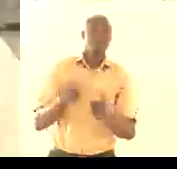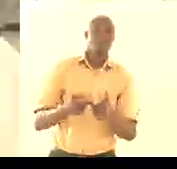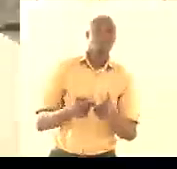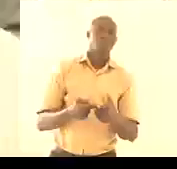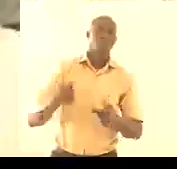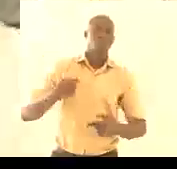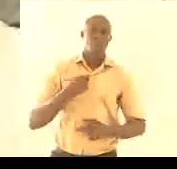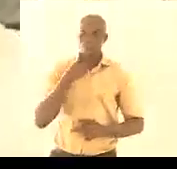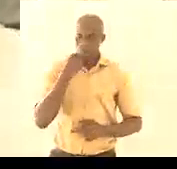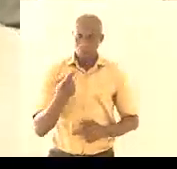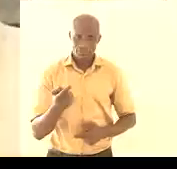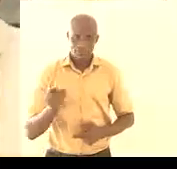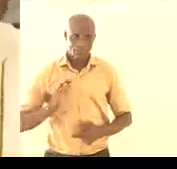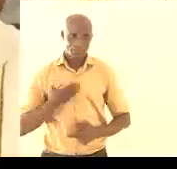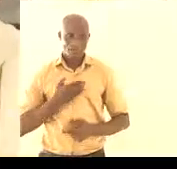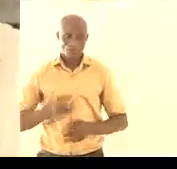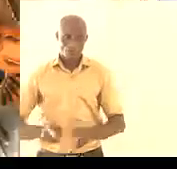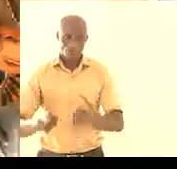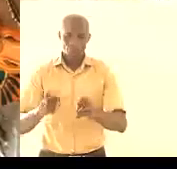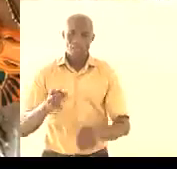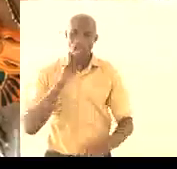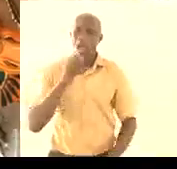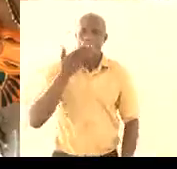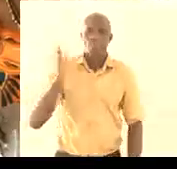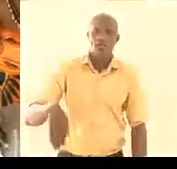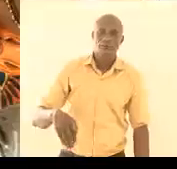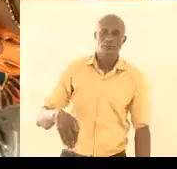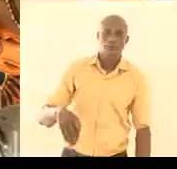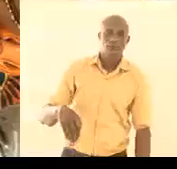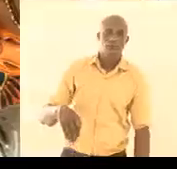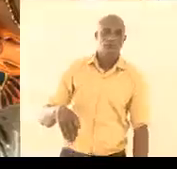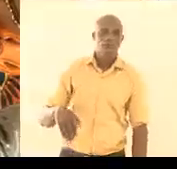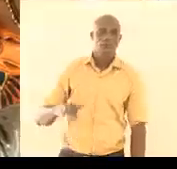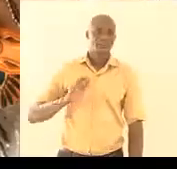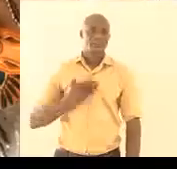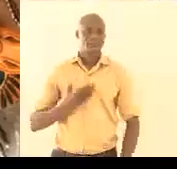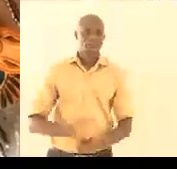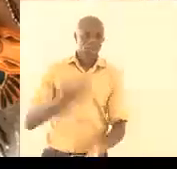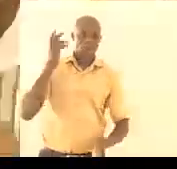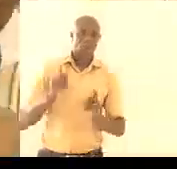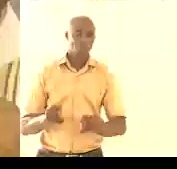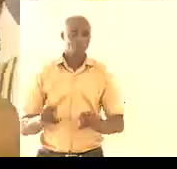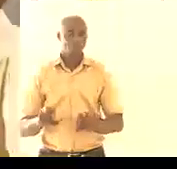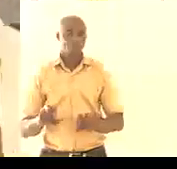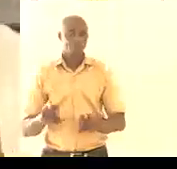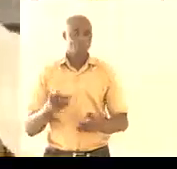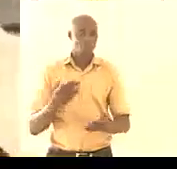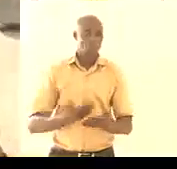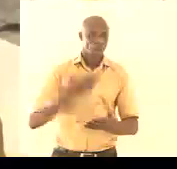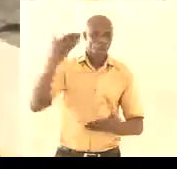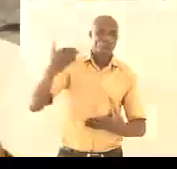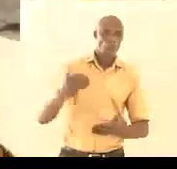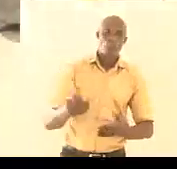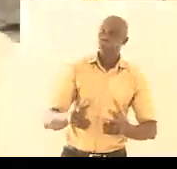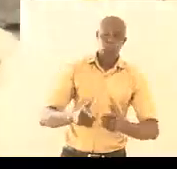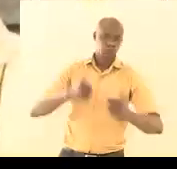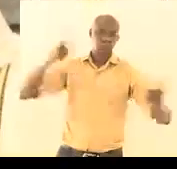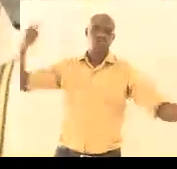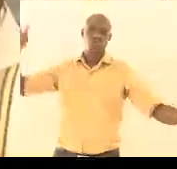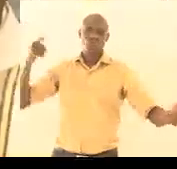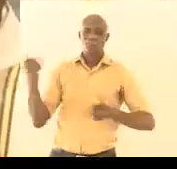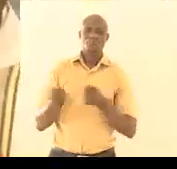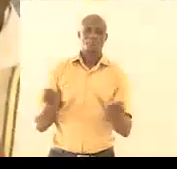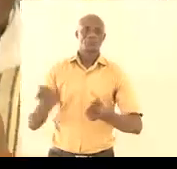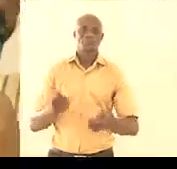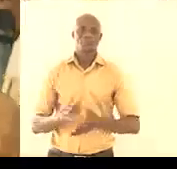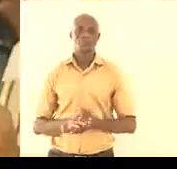Then we say our roads are bad. And you know what our big people do? You go and buy big SUV. I